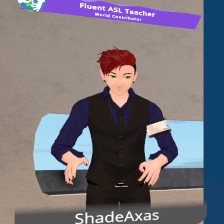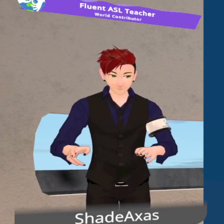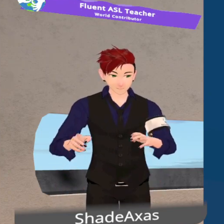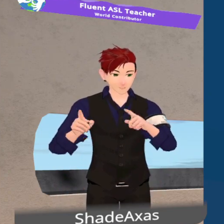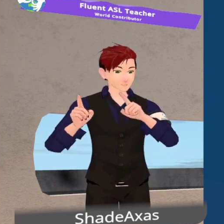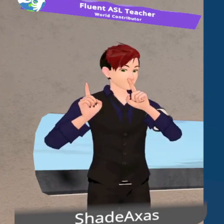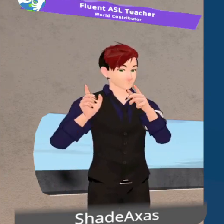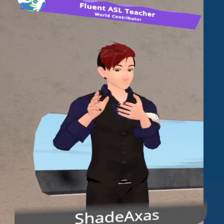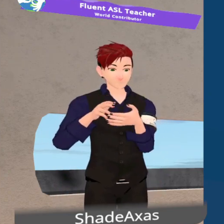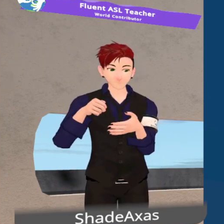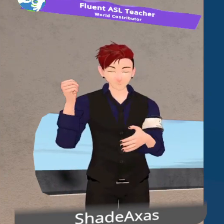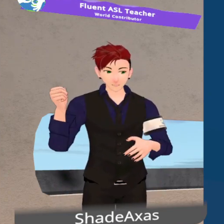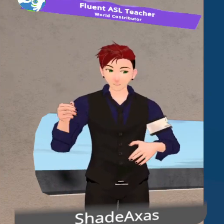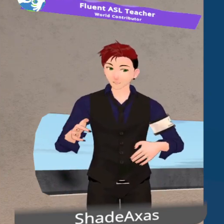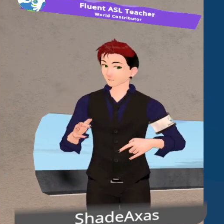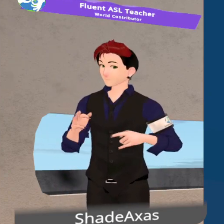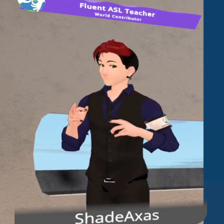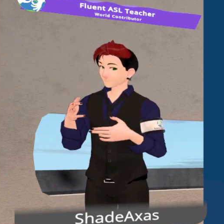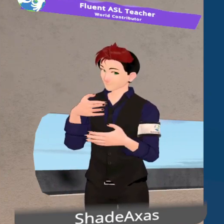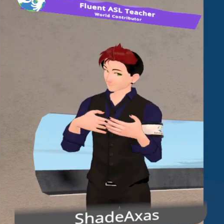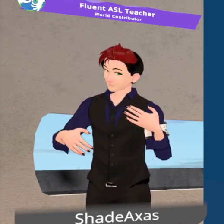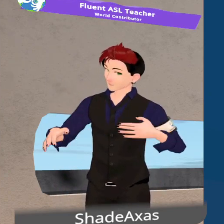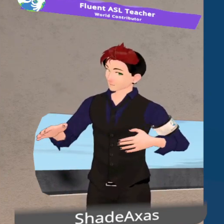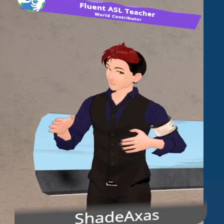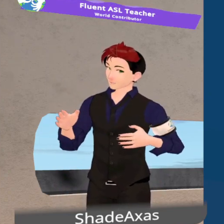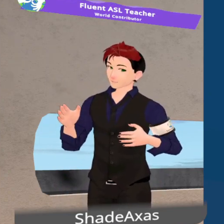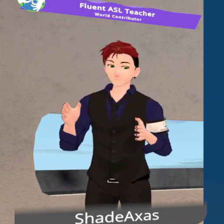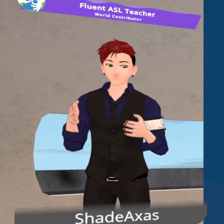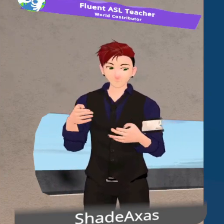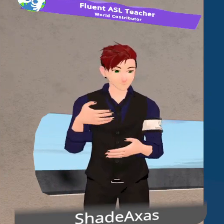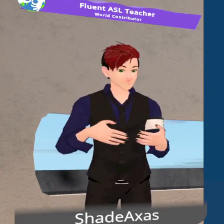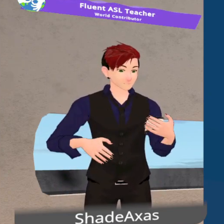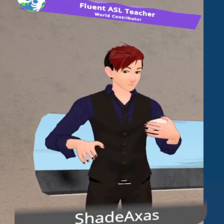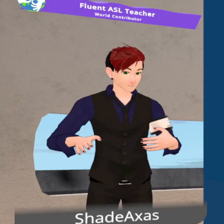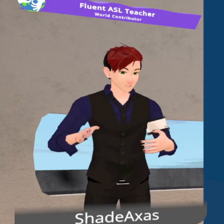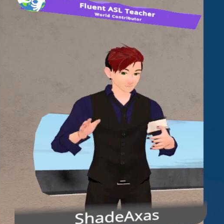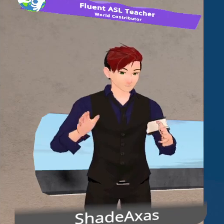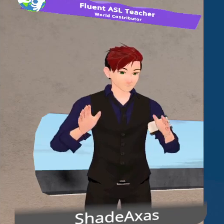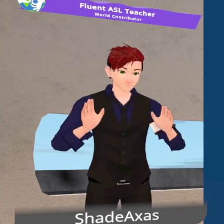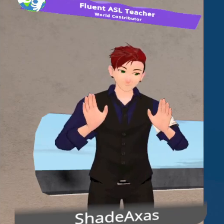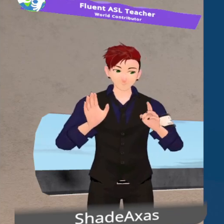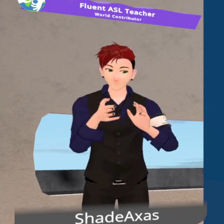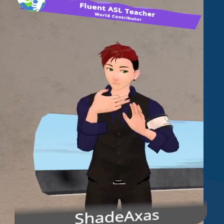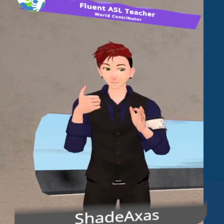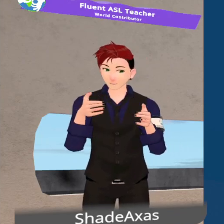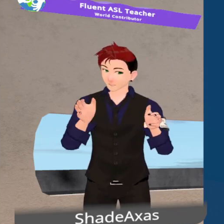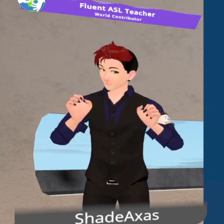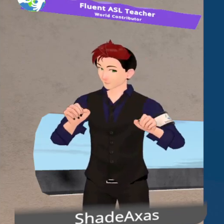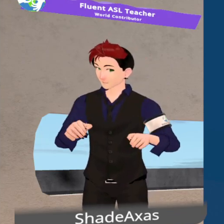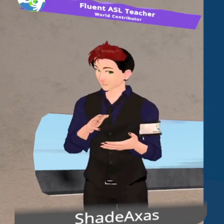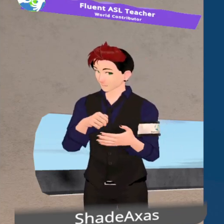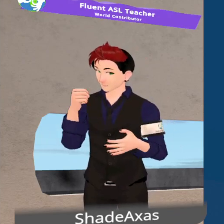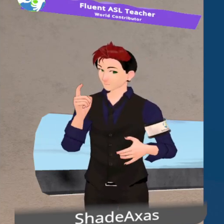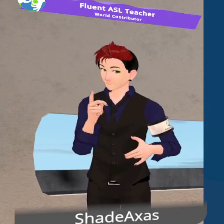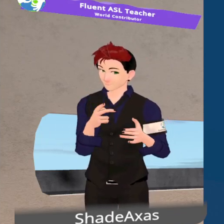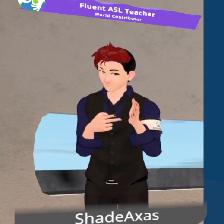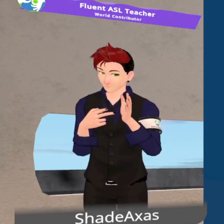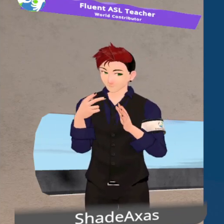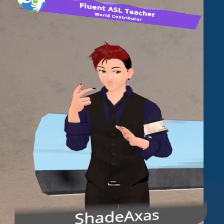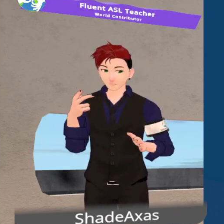it. So go learn, go interact, socialize. That's the best way to